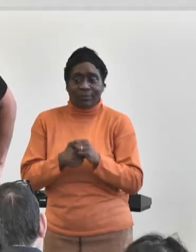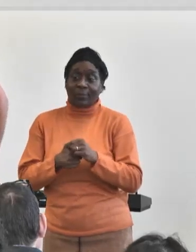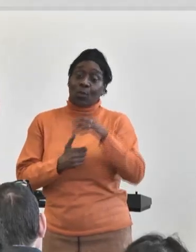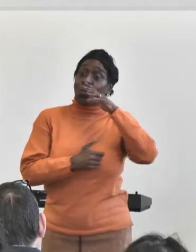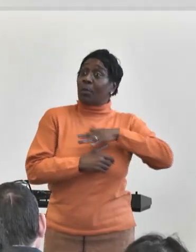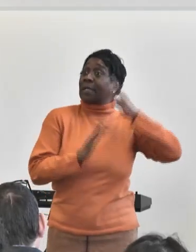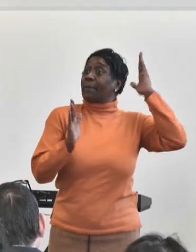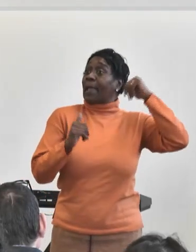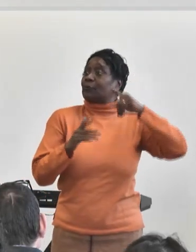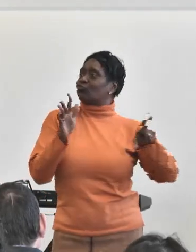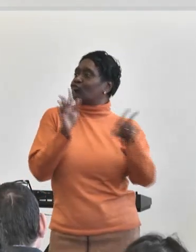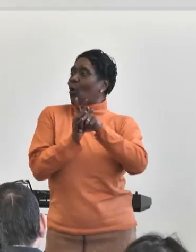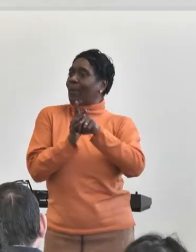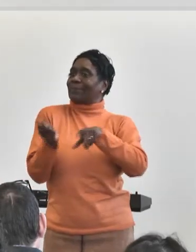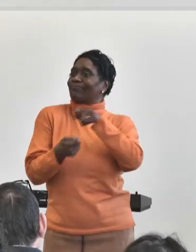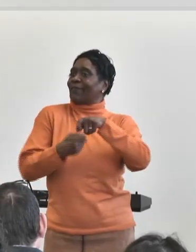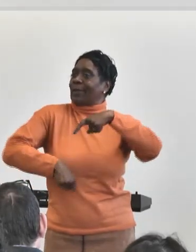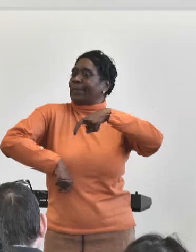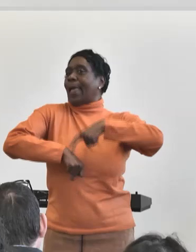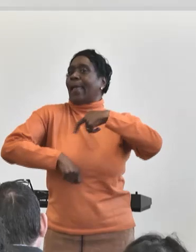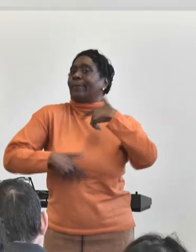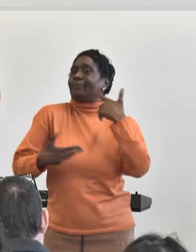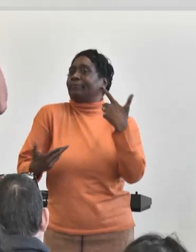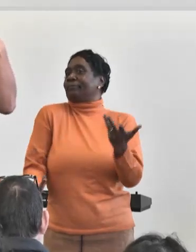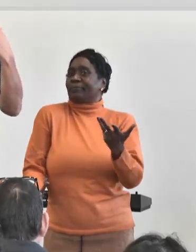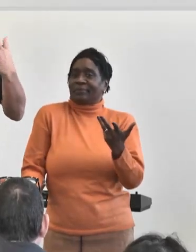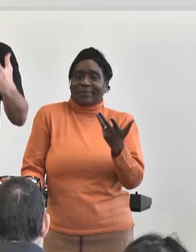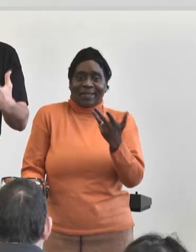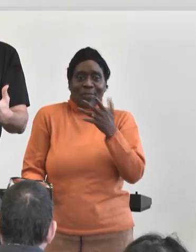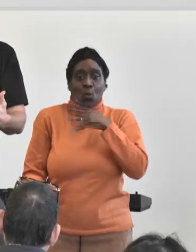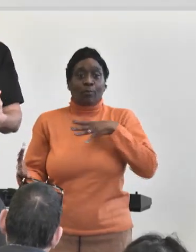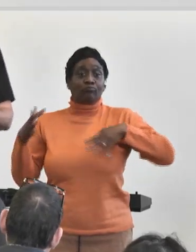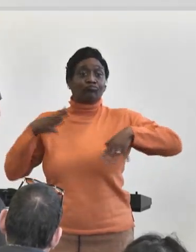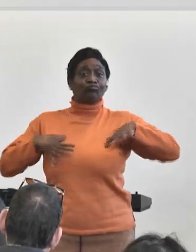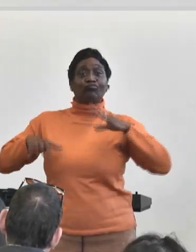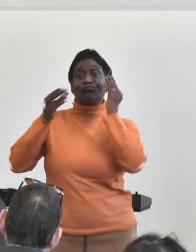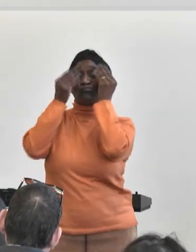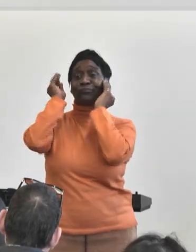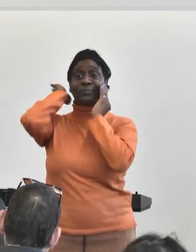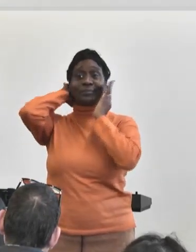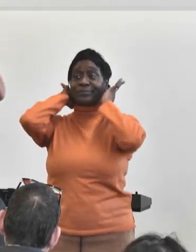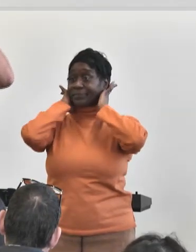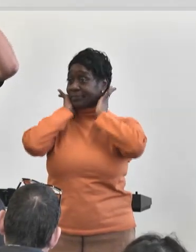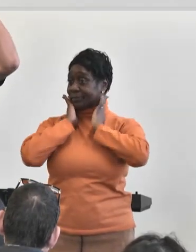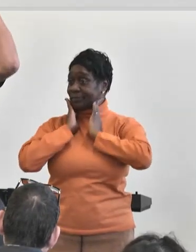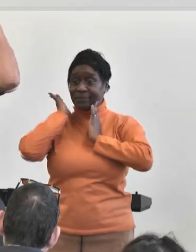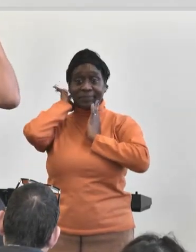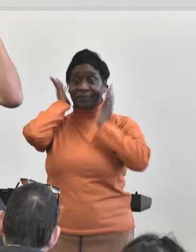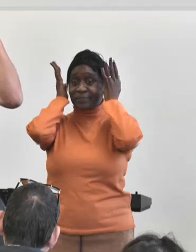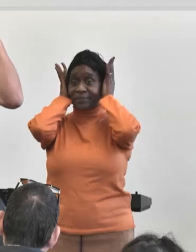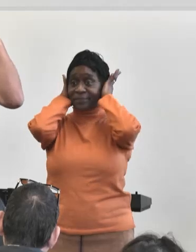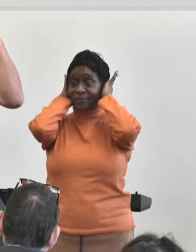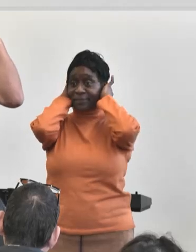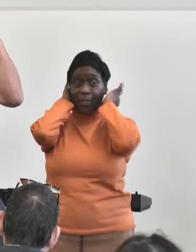to show up at a certain time. Y esperaba que llegara a cierto tiempo. And she dressed up. Y ella se viste. And she got her hair ready.